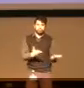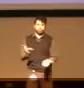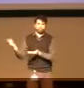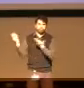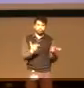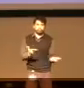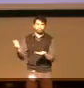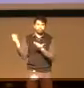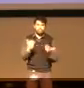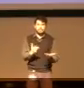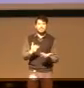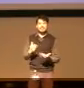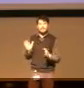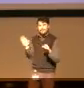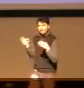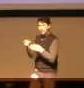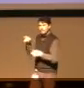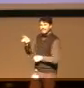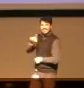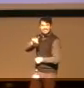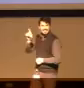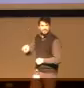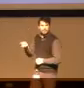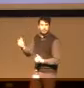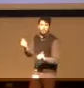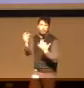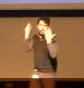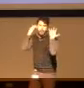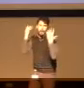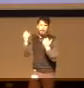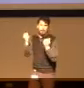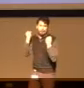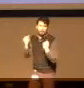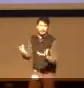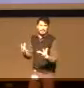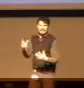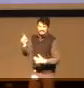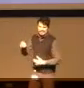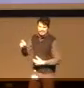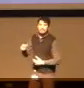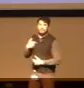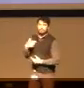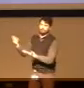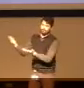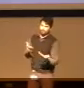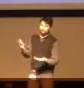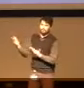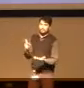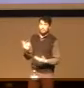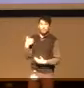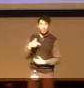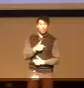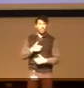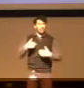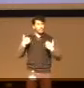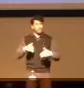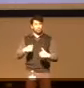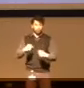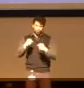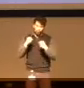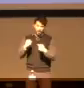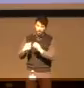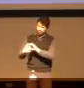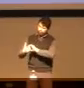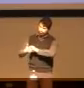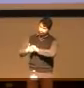Detroit where they're feeling the greatest need. We have a robust transfer process, and we have completely redesigned that to align